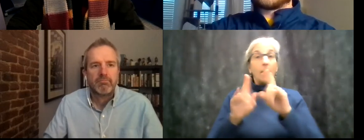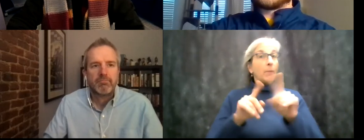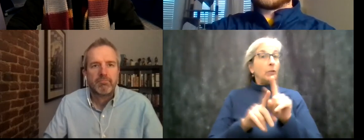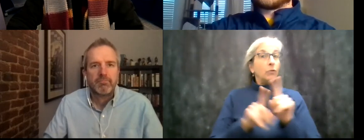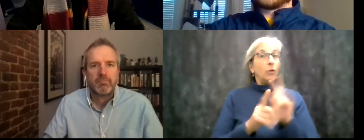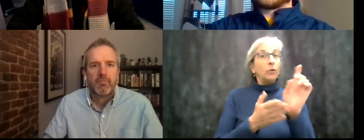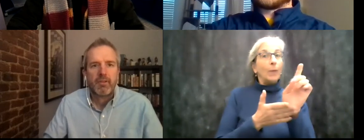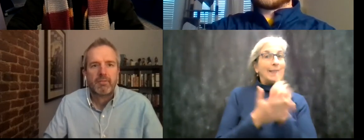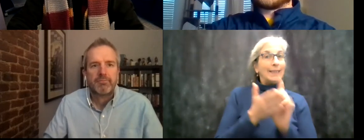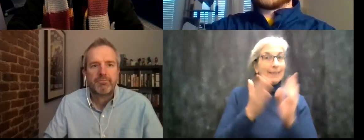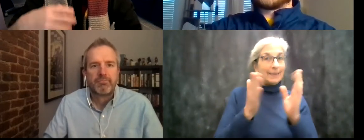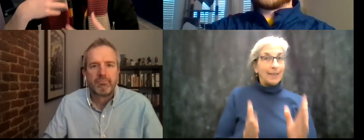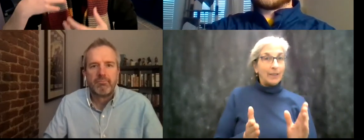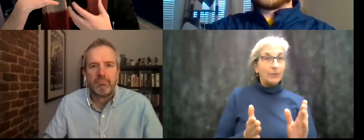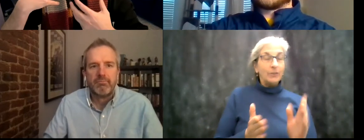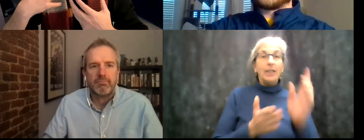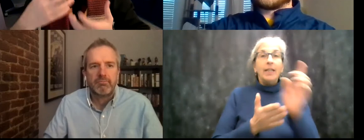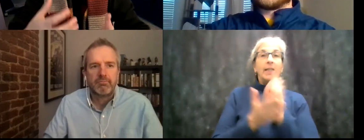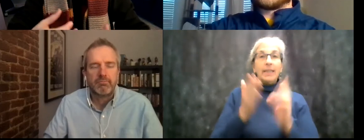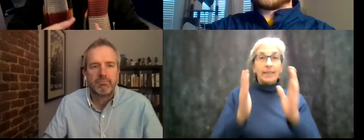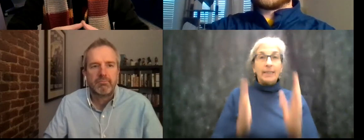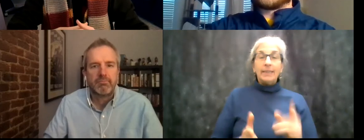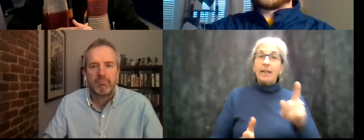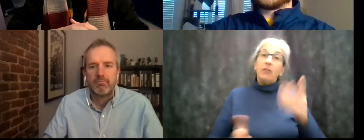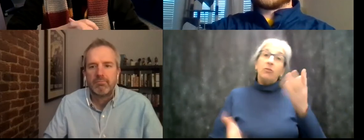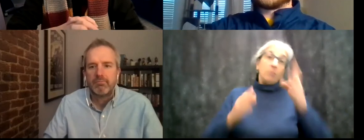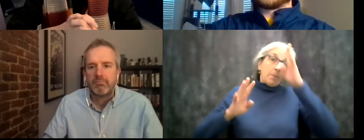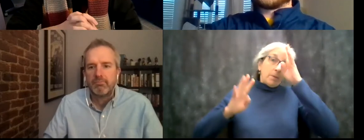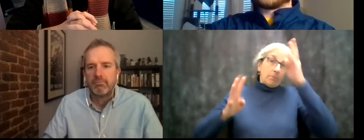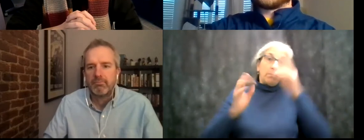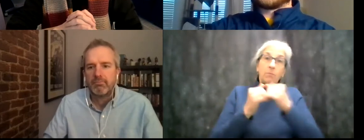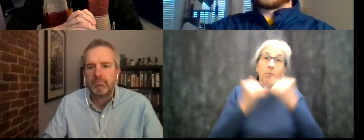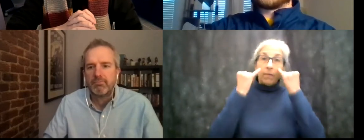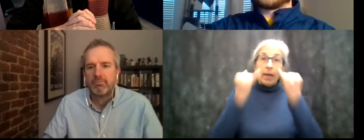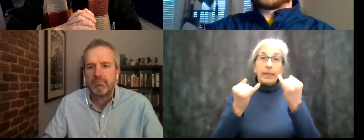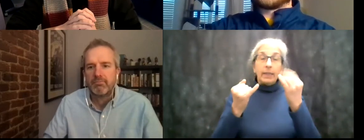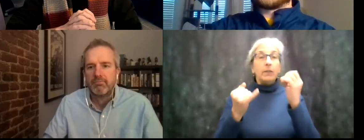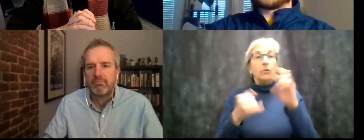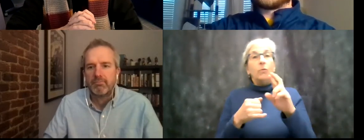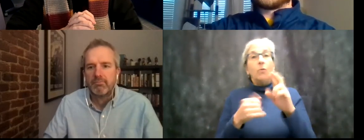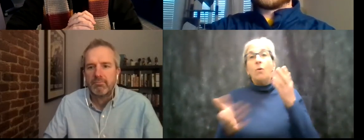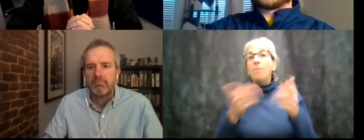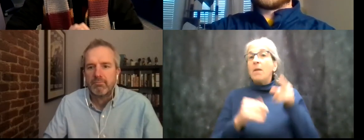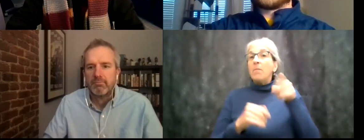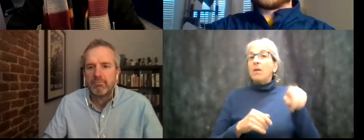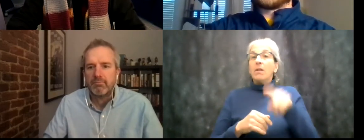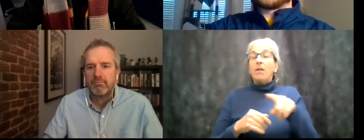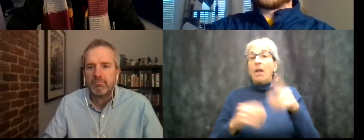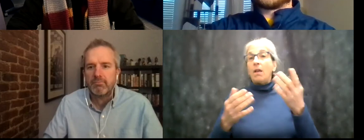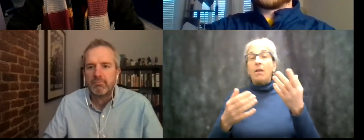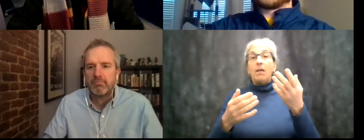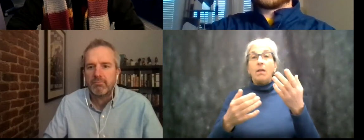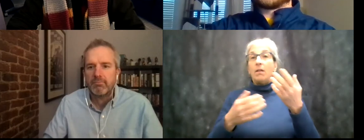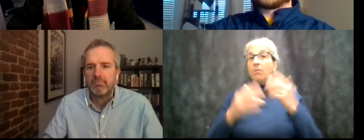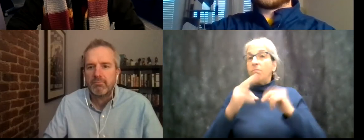designers. And those are the people that actually may come up with the ideas, or they may create systems, or they